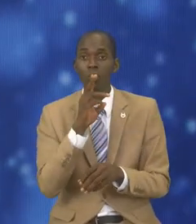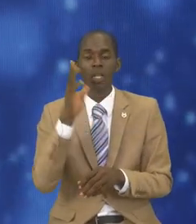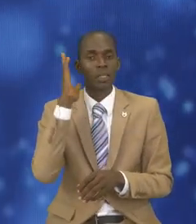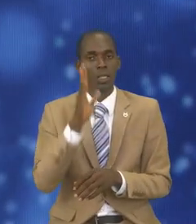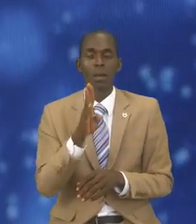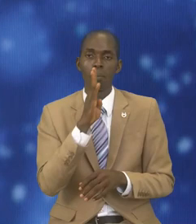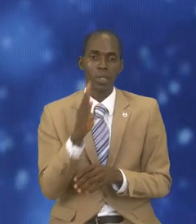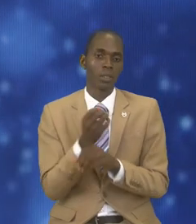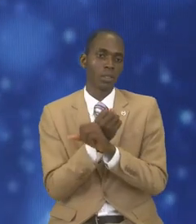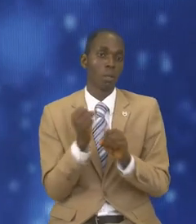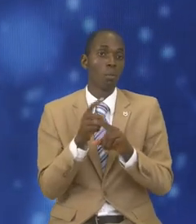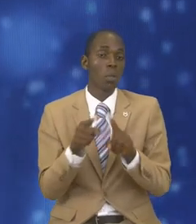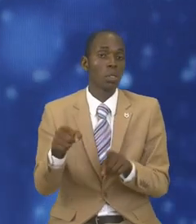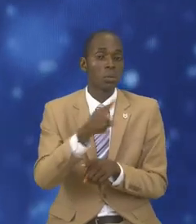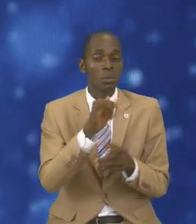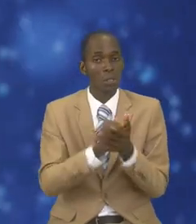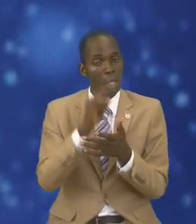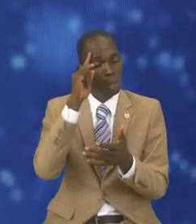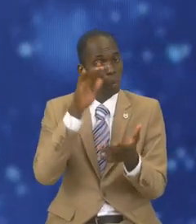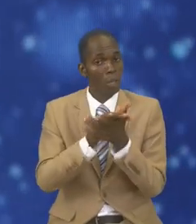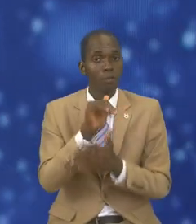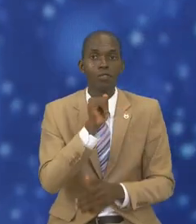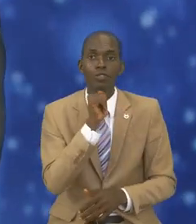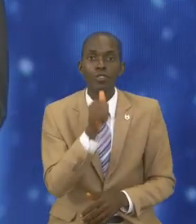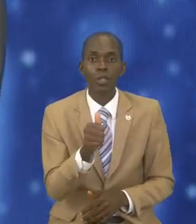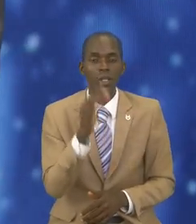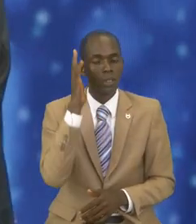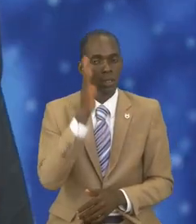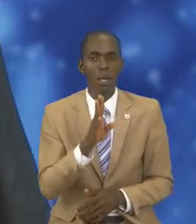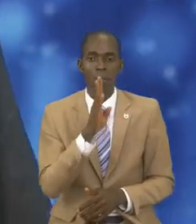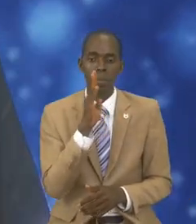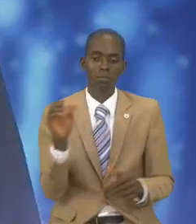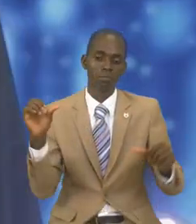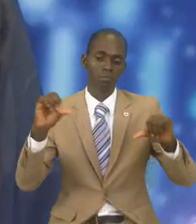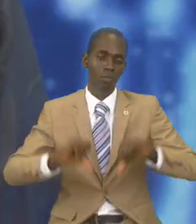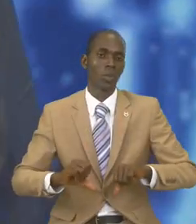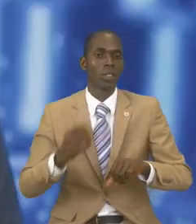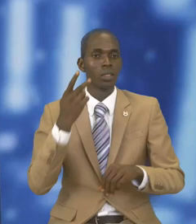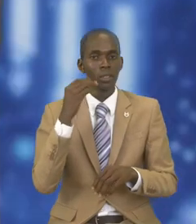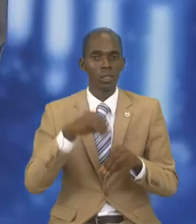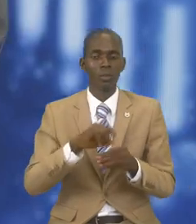that believeth not shall be damned. And then